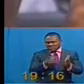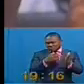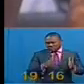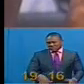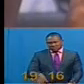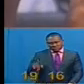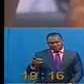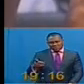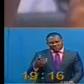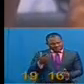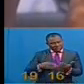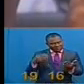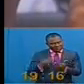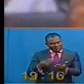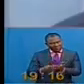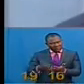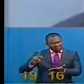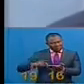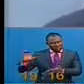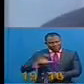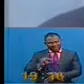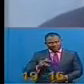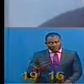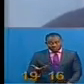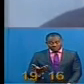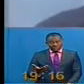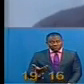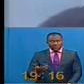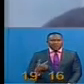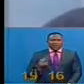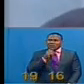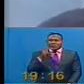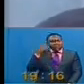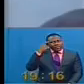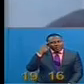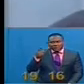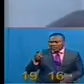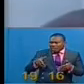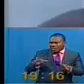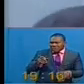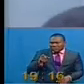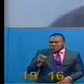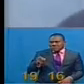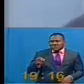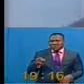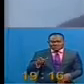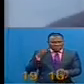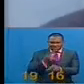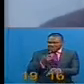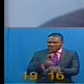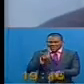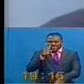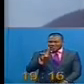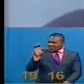to ask for a refund. I don't think that we should allow the auctioneer to keep the